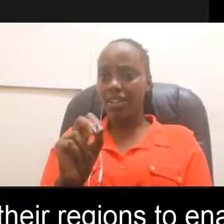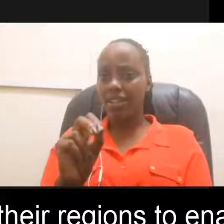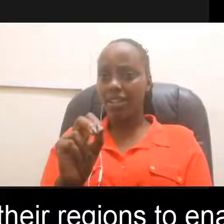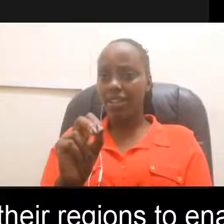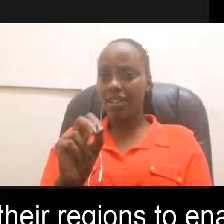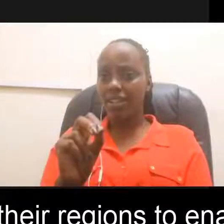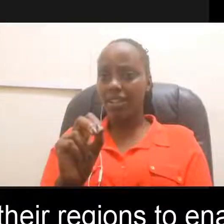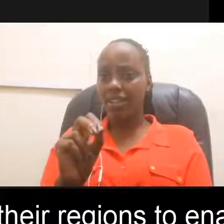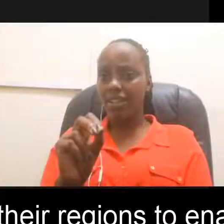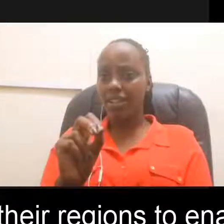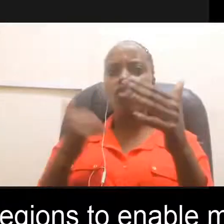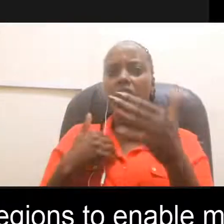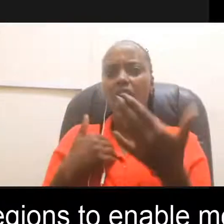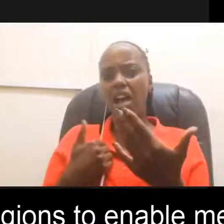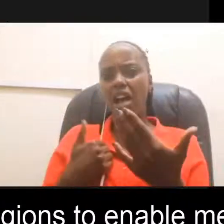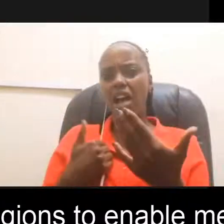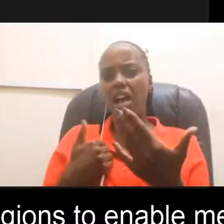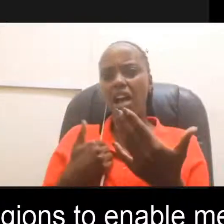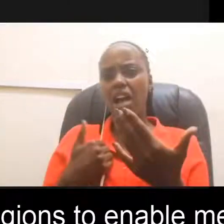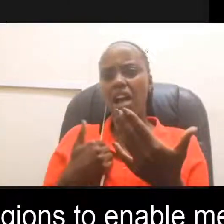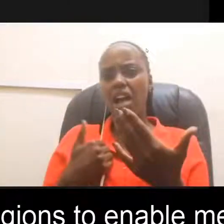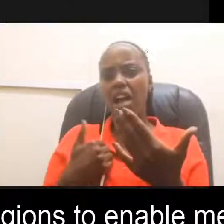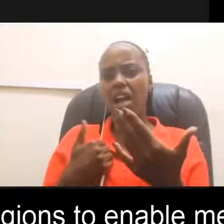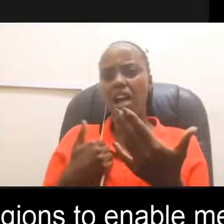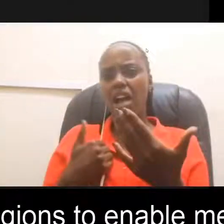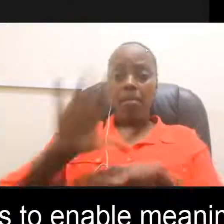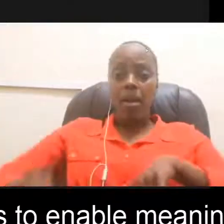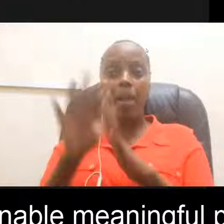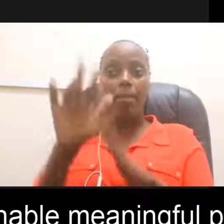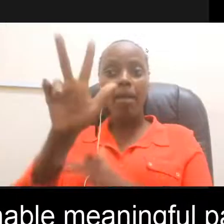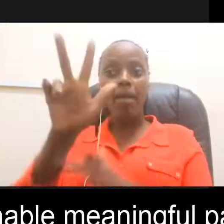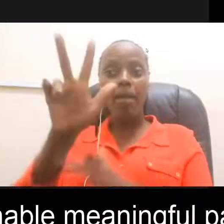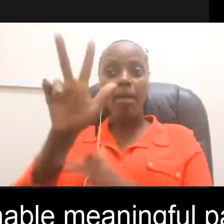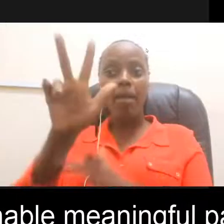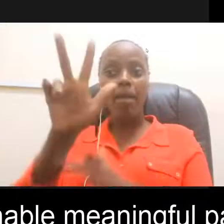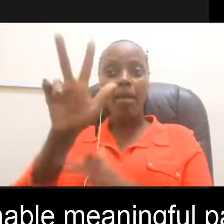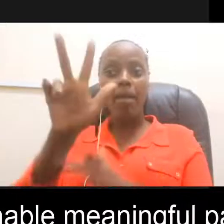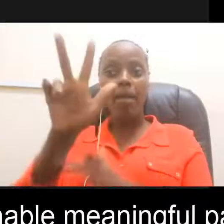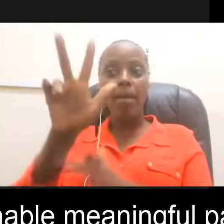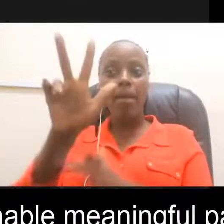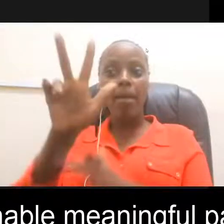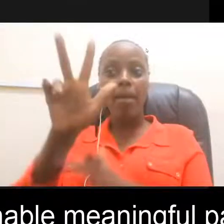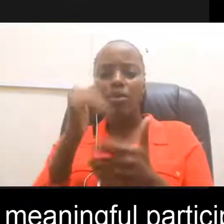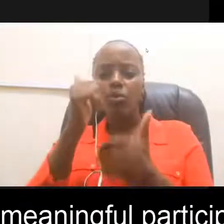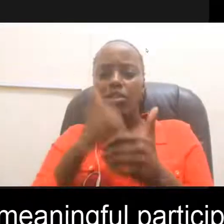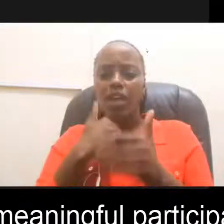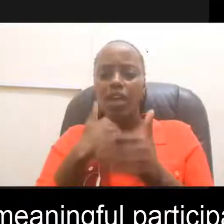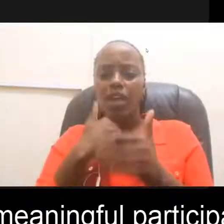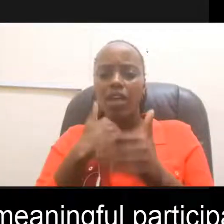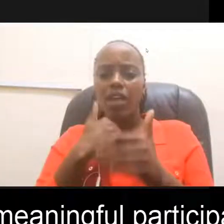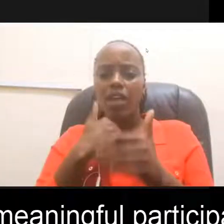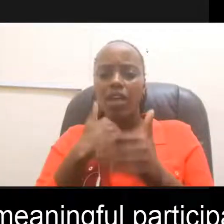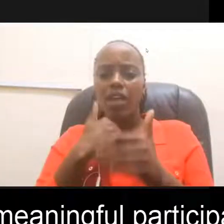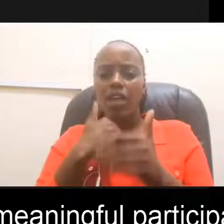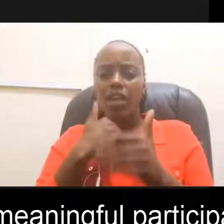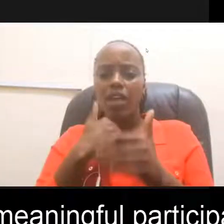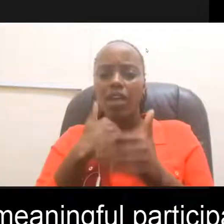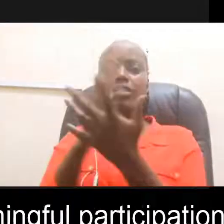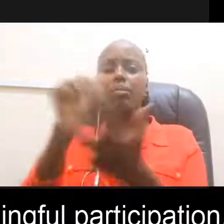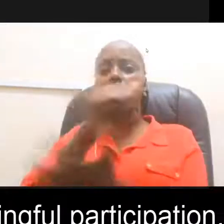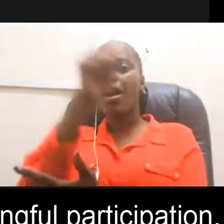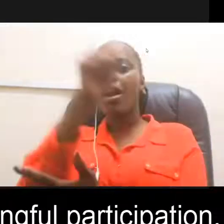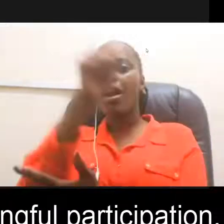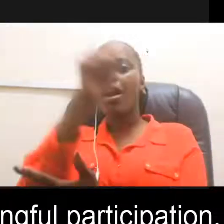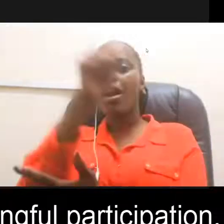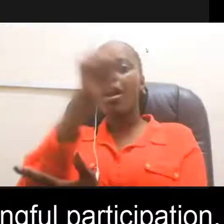years have a certain implication on your life. So when you turn 30 as a person where you need to focus your priorities on something else, I